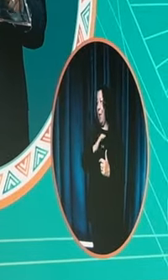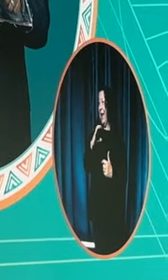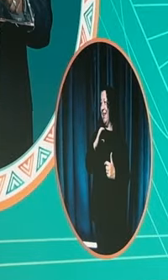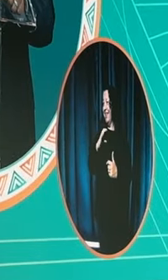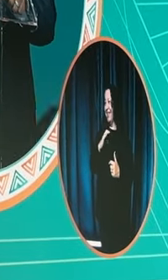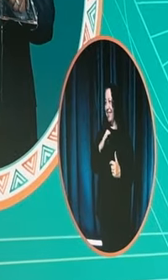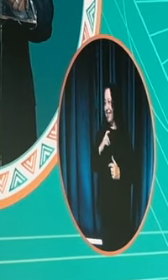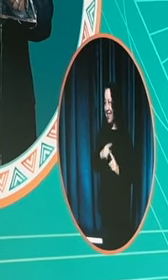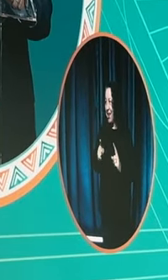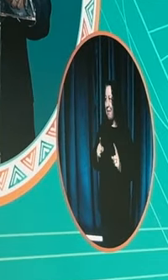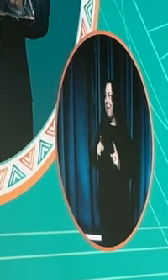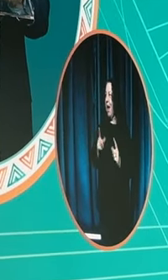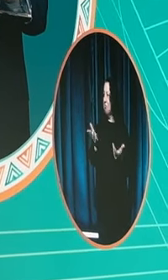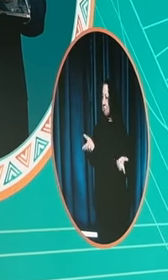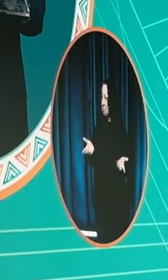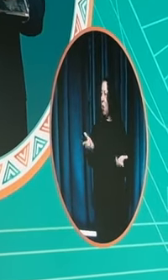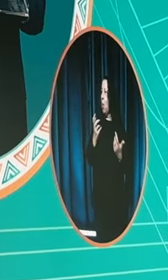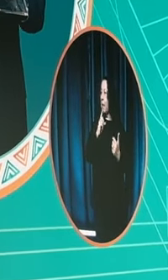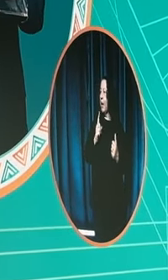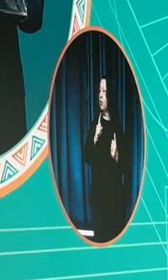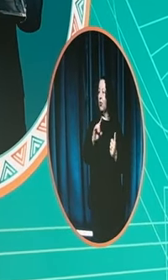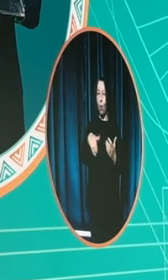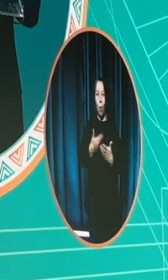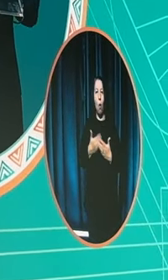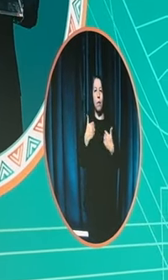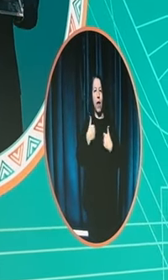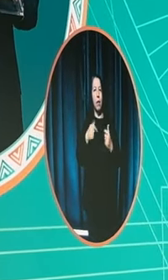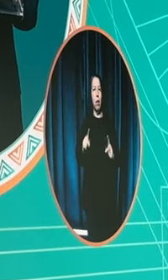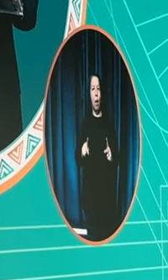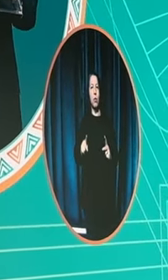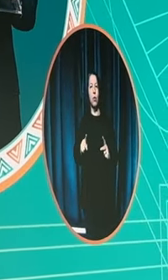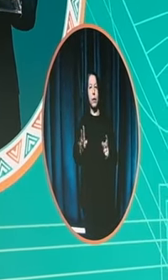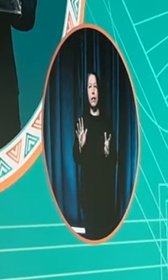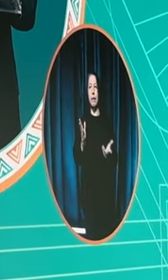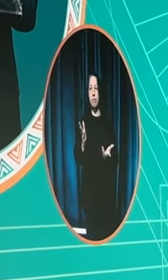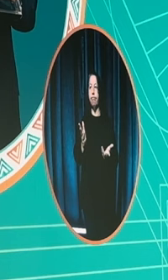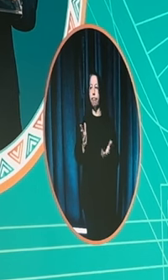get there. We want to make sure everybody's had their say. So, but